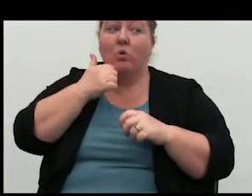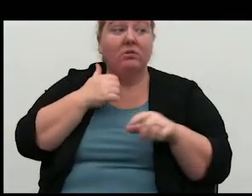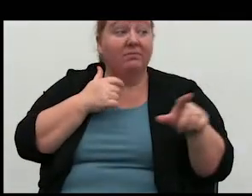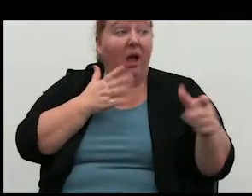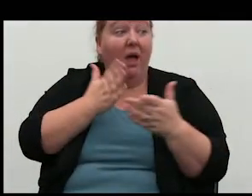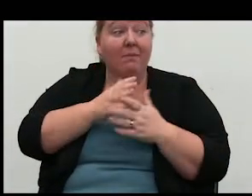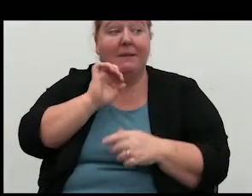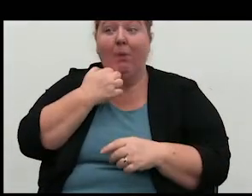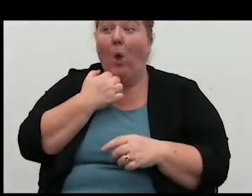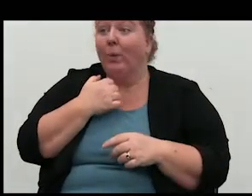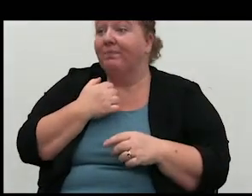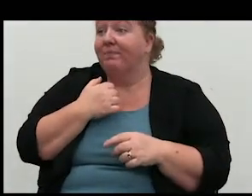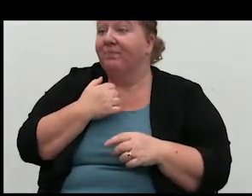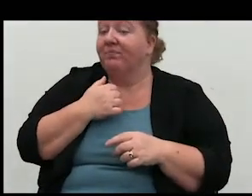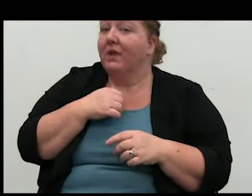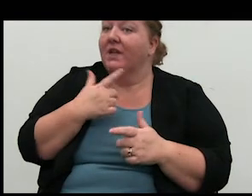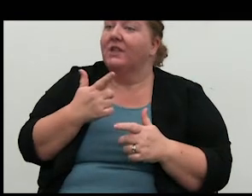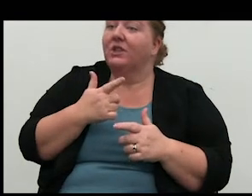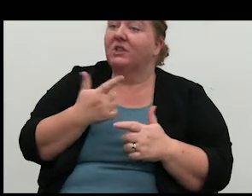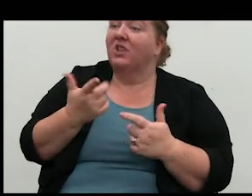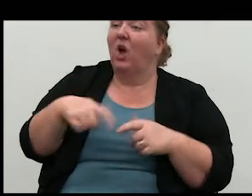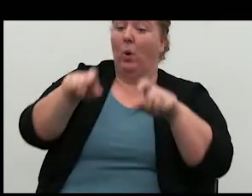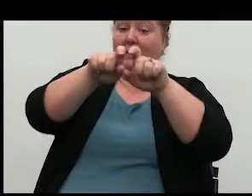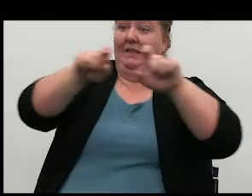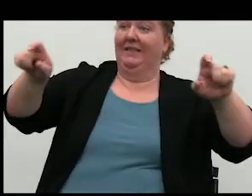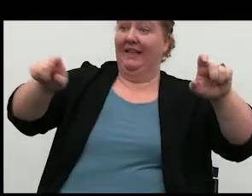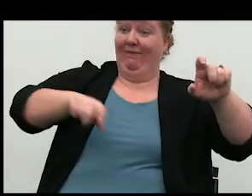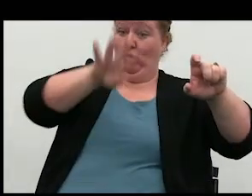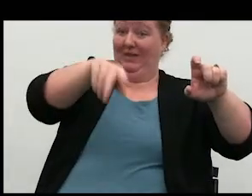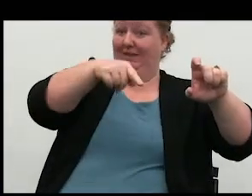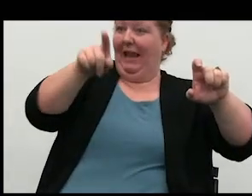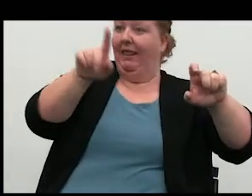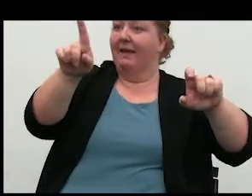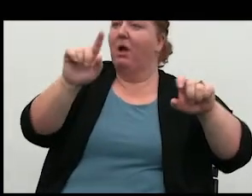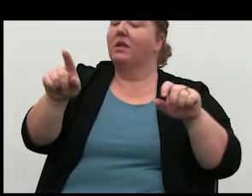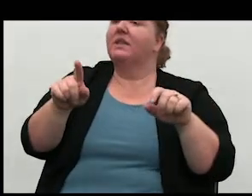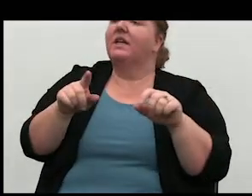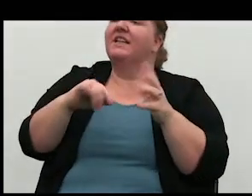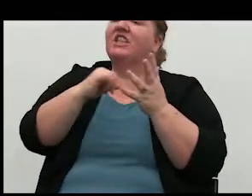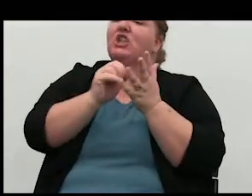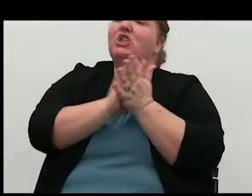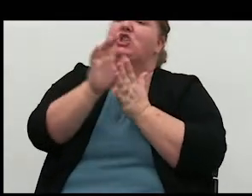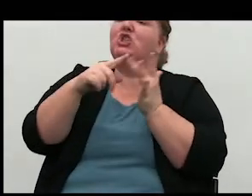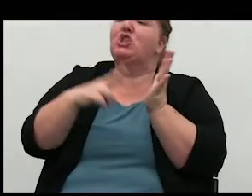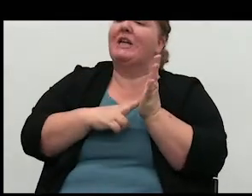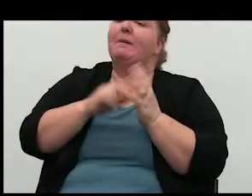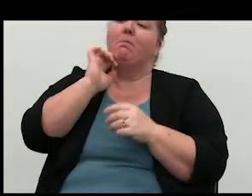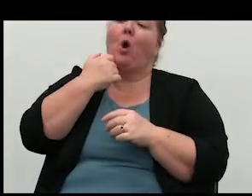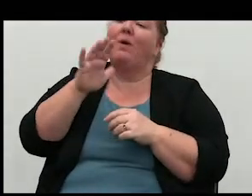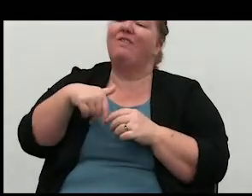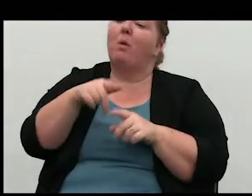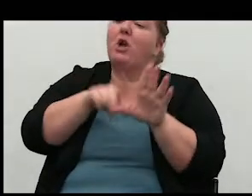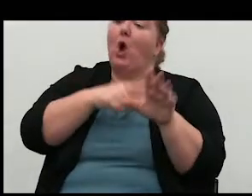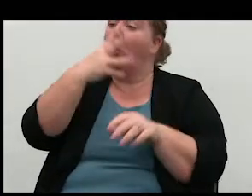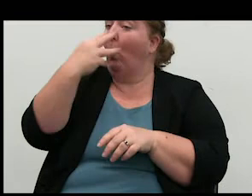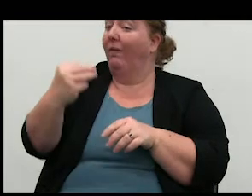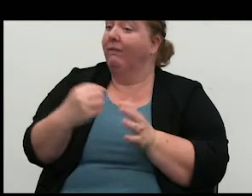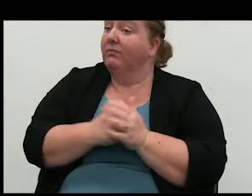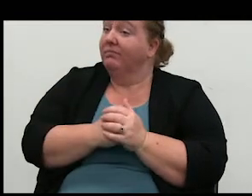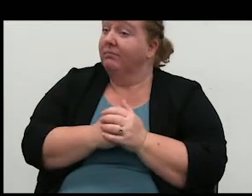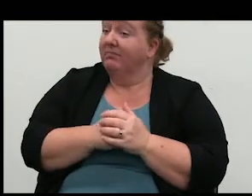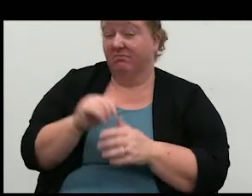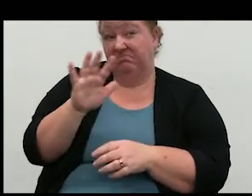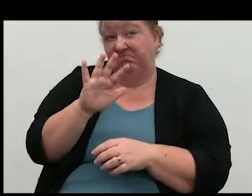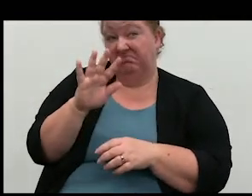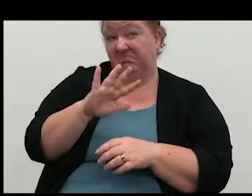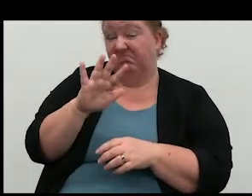It is a bone. So it's both things. It's a tally stick and it's a bone. It's the shin bone of a young wolf. About